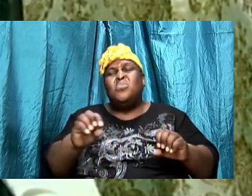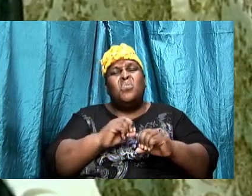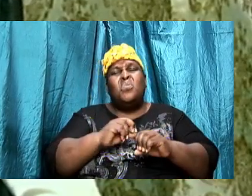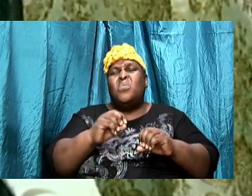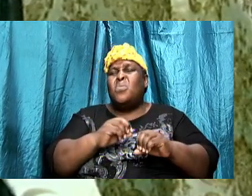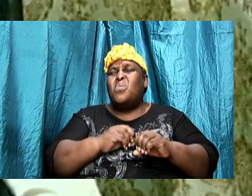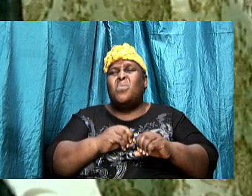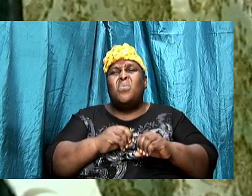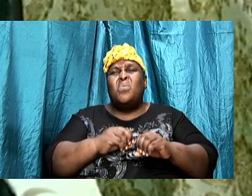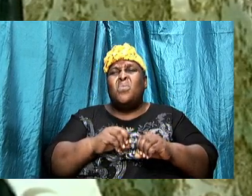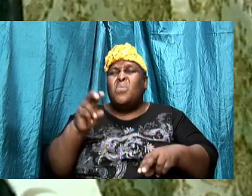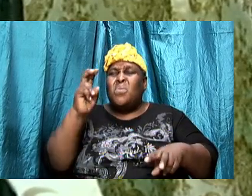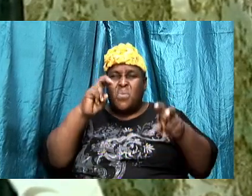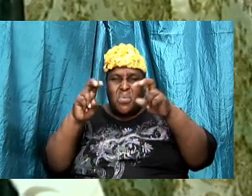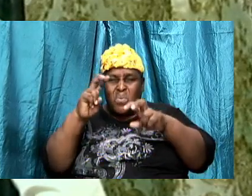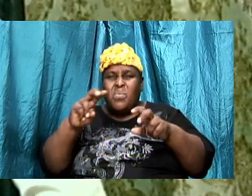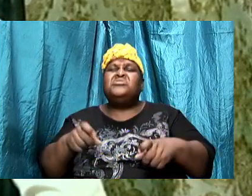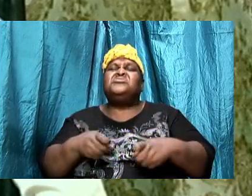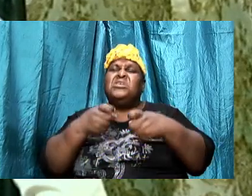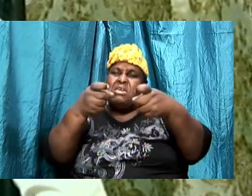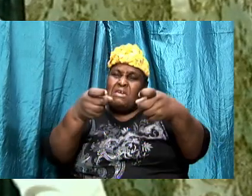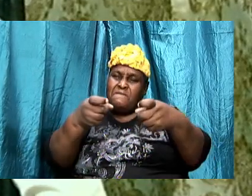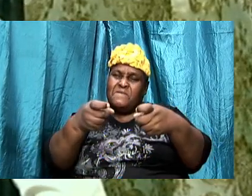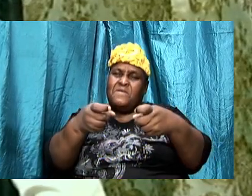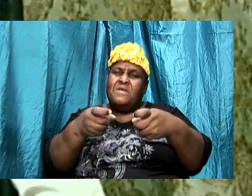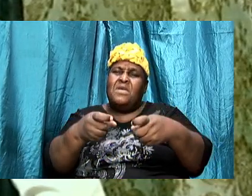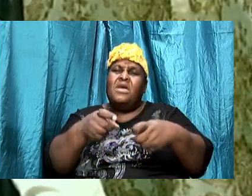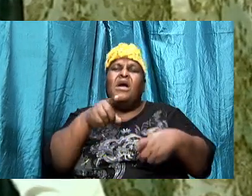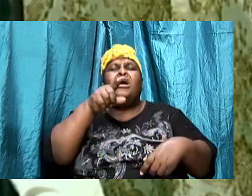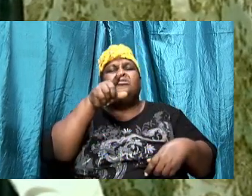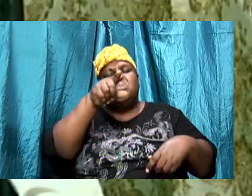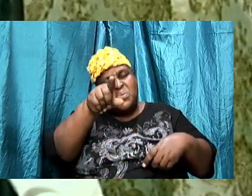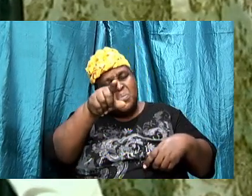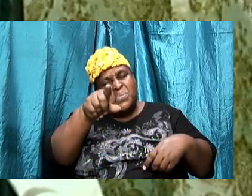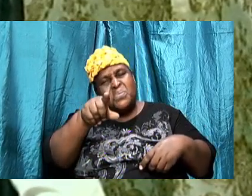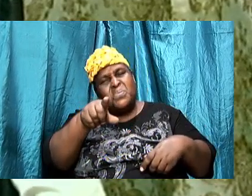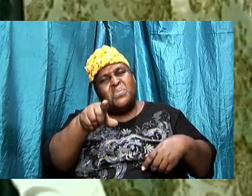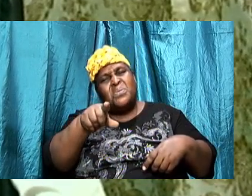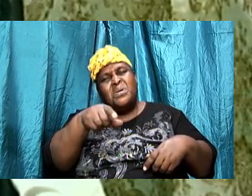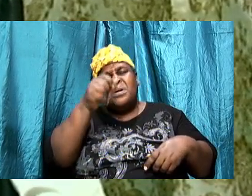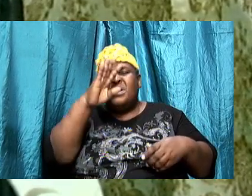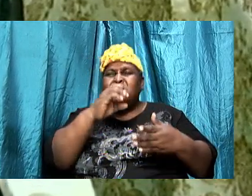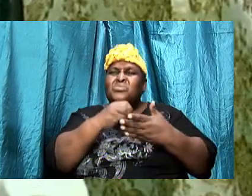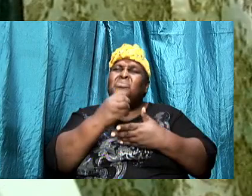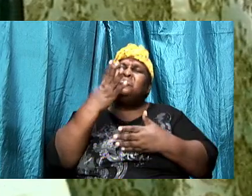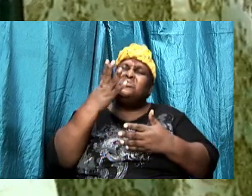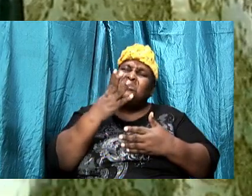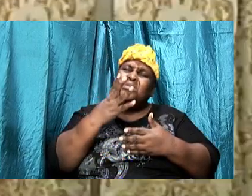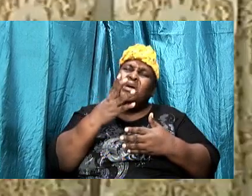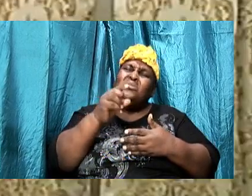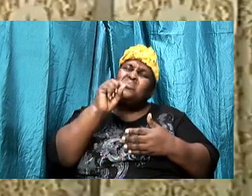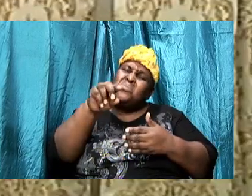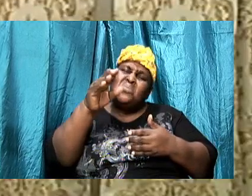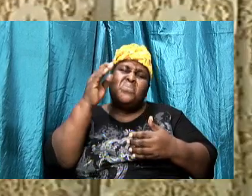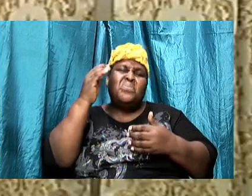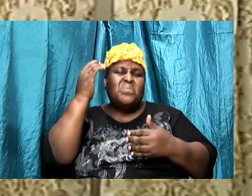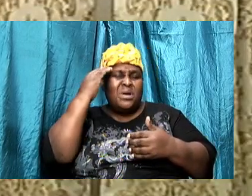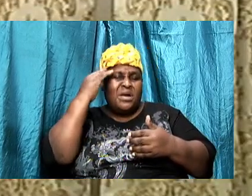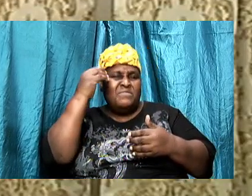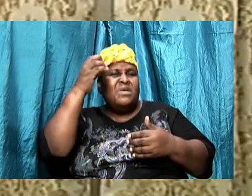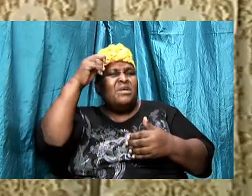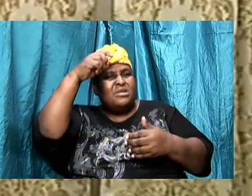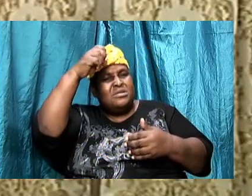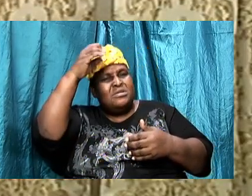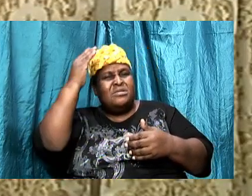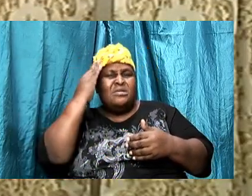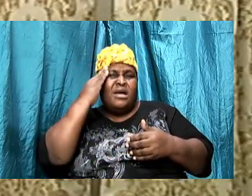watch the fact that, you know, you have your utterances. God is enriching them, and you have knowledge from God. You know, when it